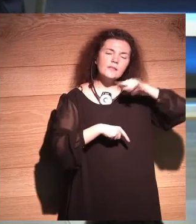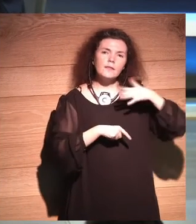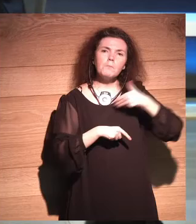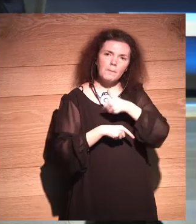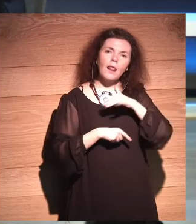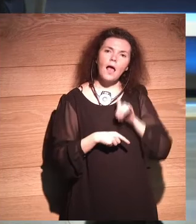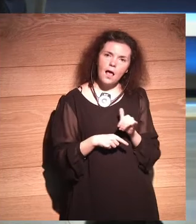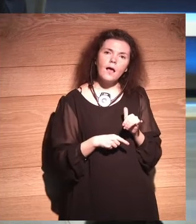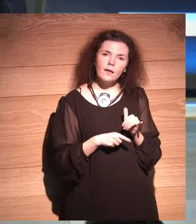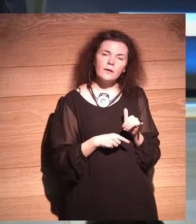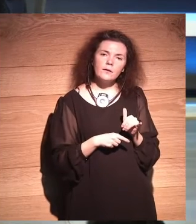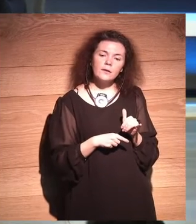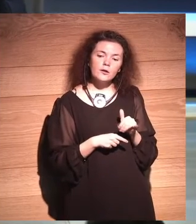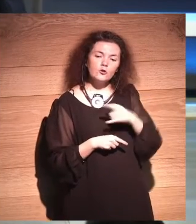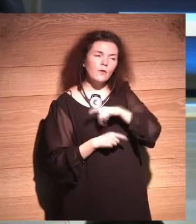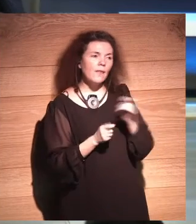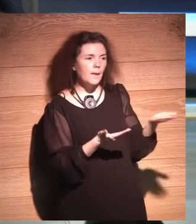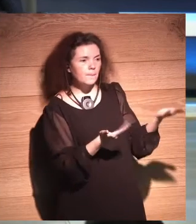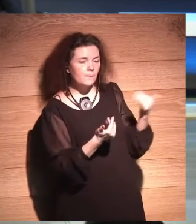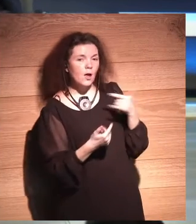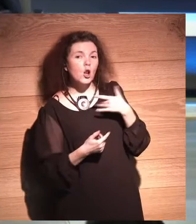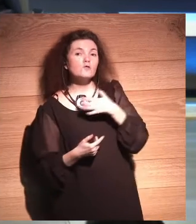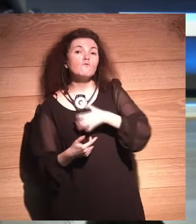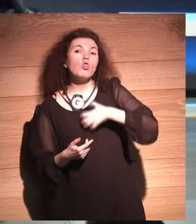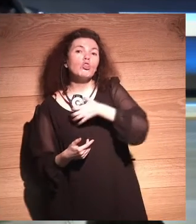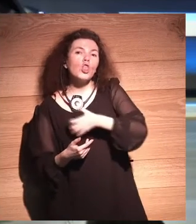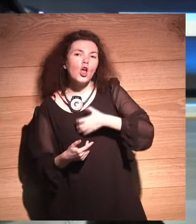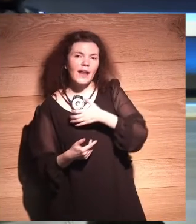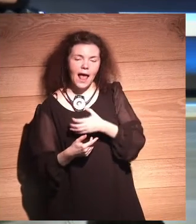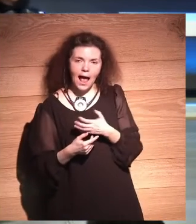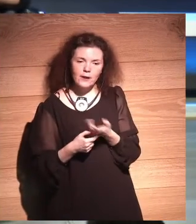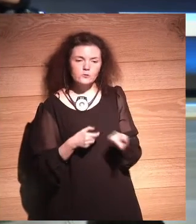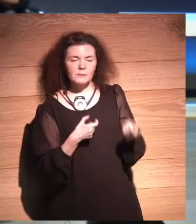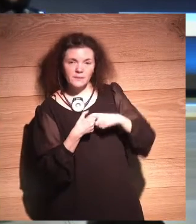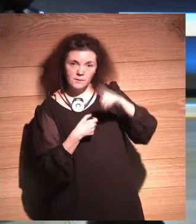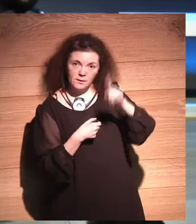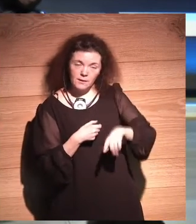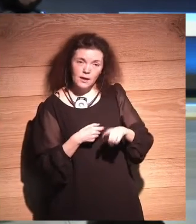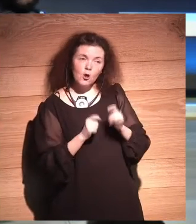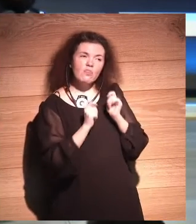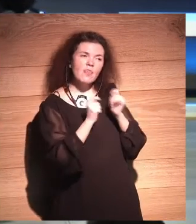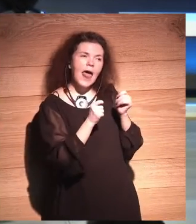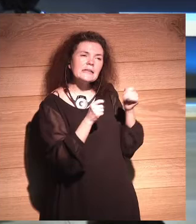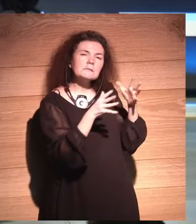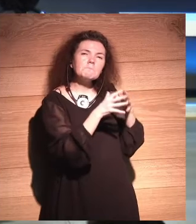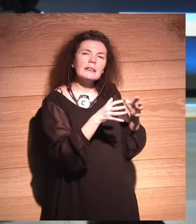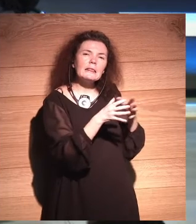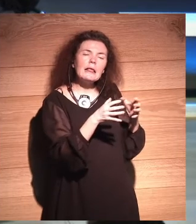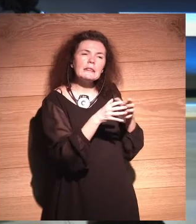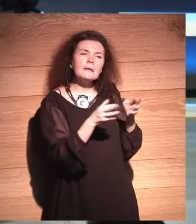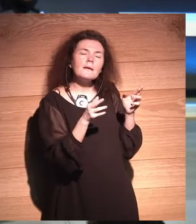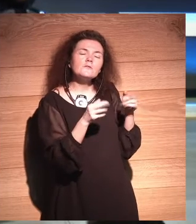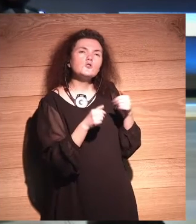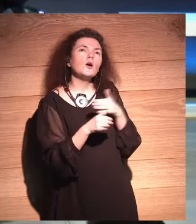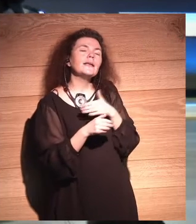actually engage with people. Once we create that expectation, I would like to think, and I've been wrong on many